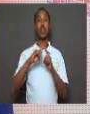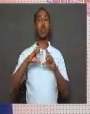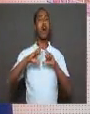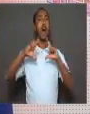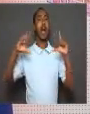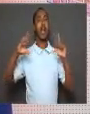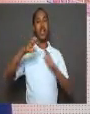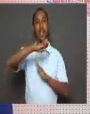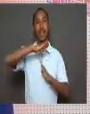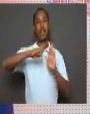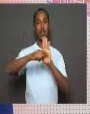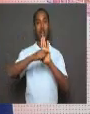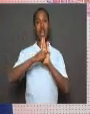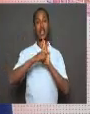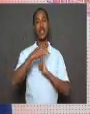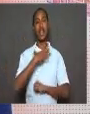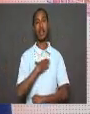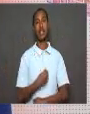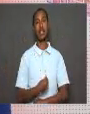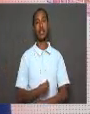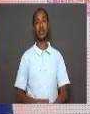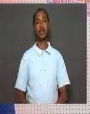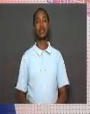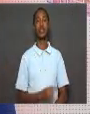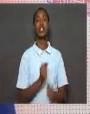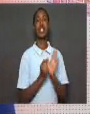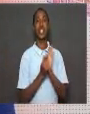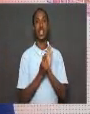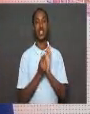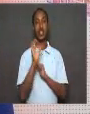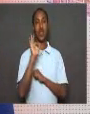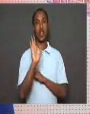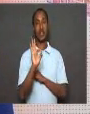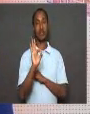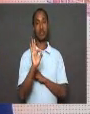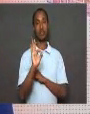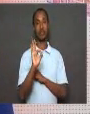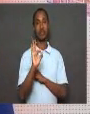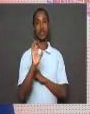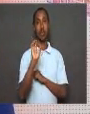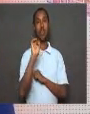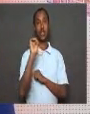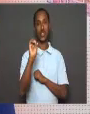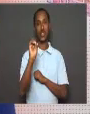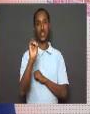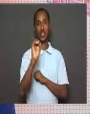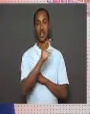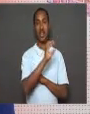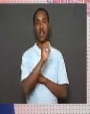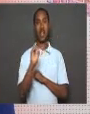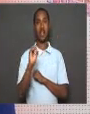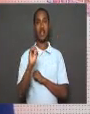highly electronegative elements such as fluorine, oxygen,